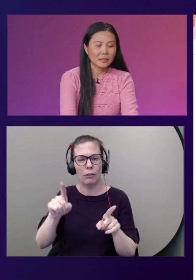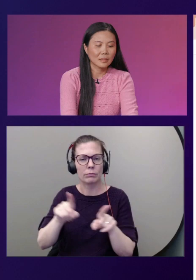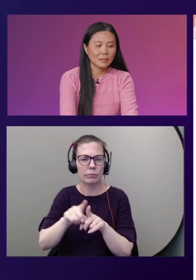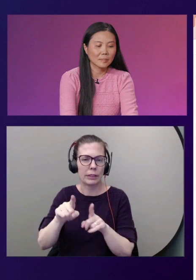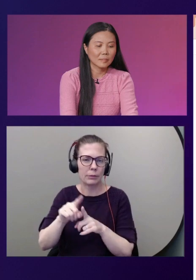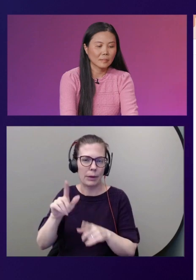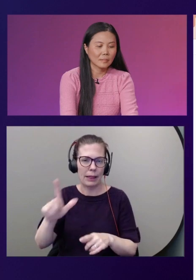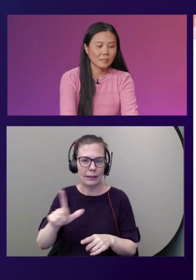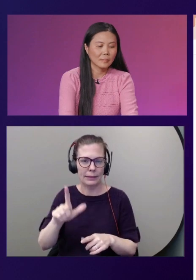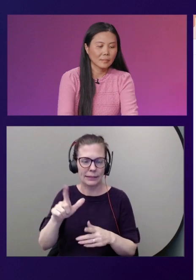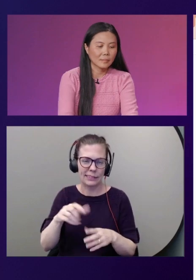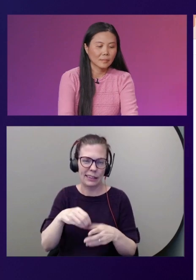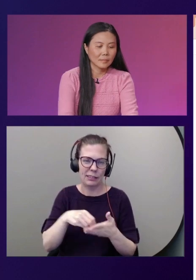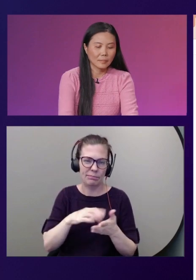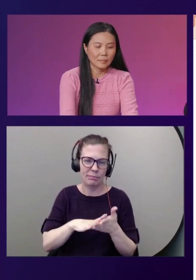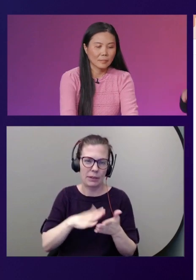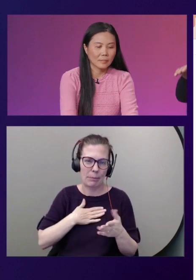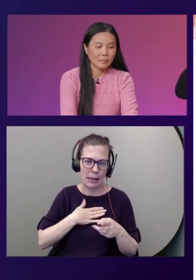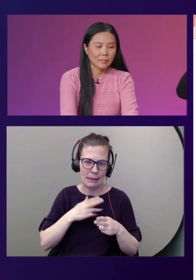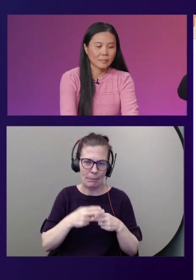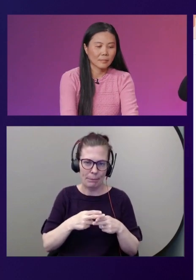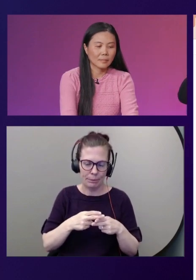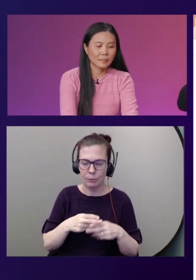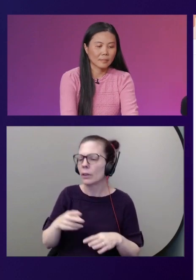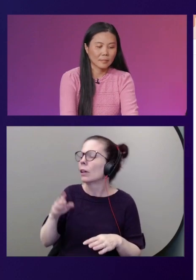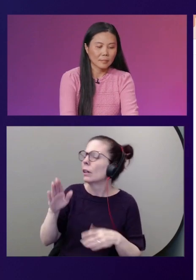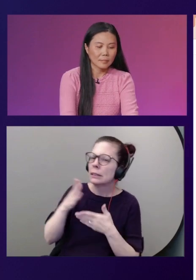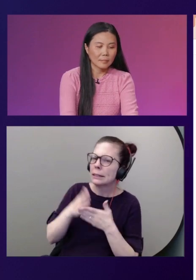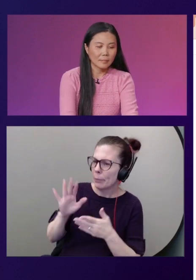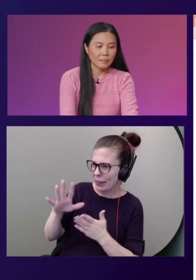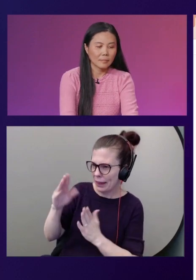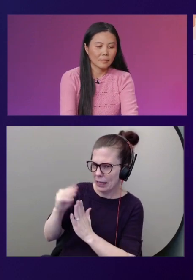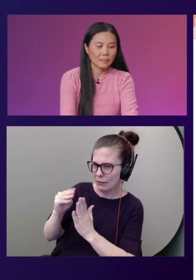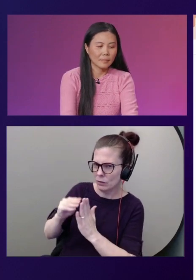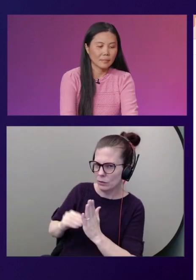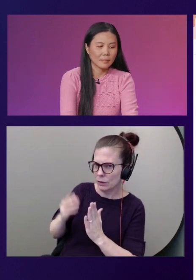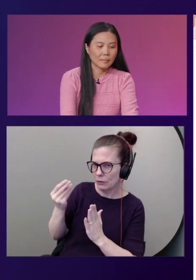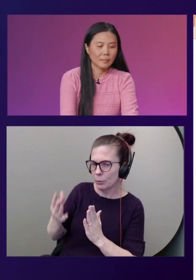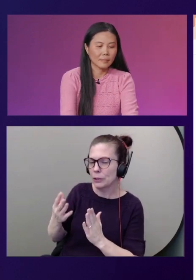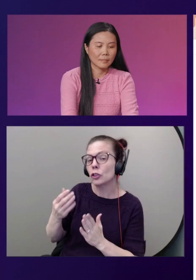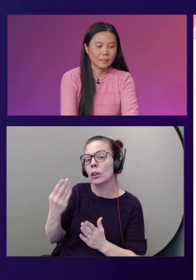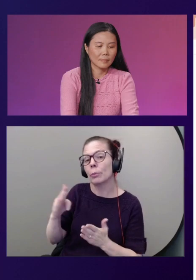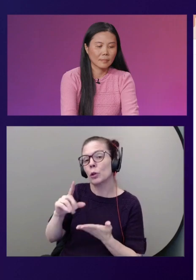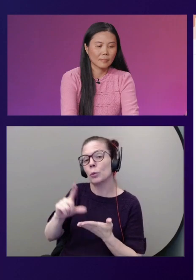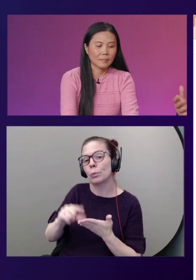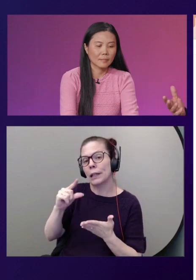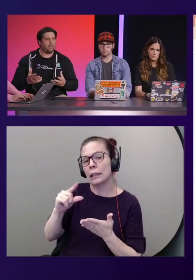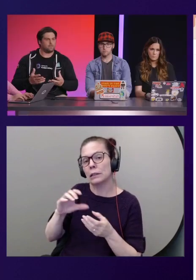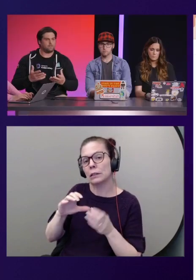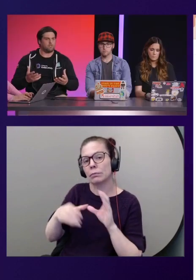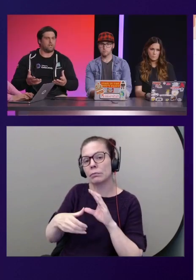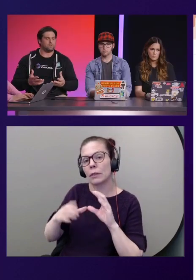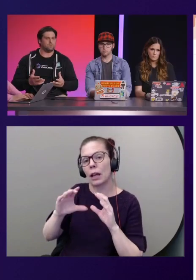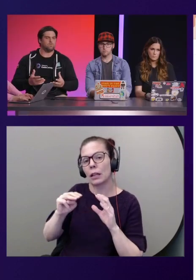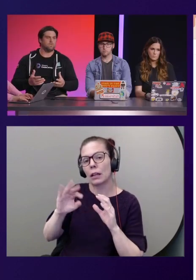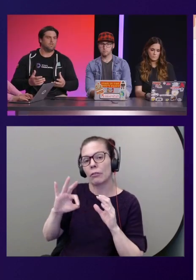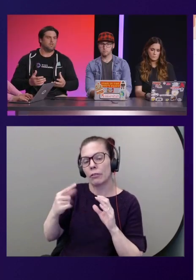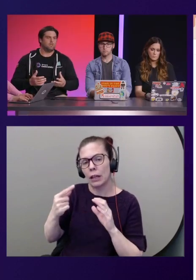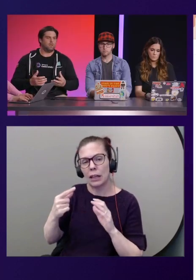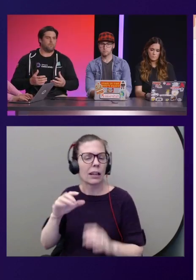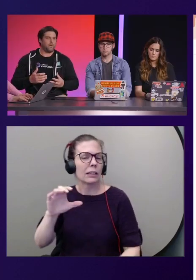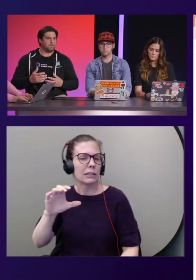there. And some of this input to the blueprint configuration, CDK has a CLI